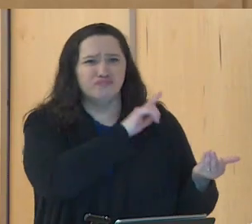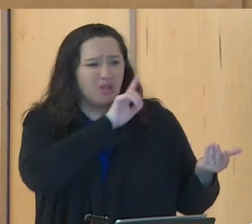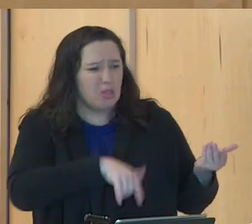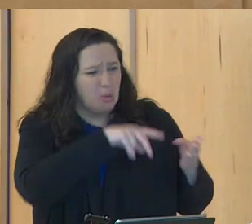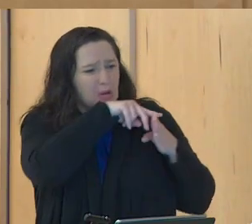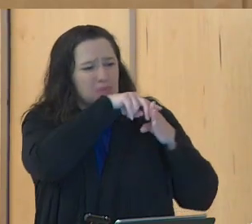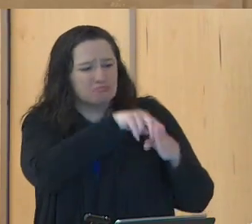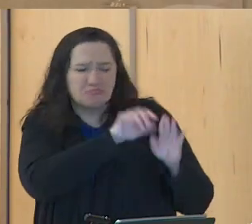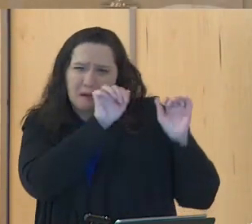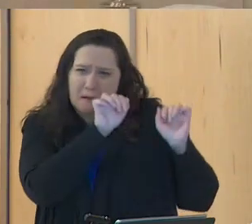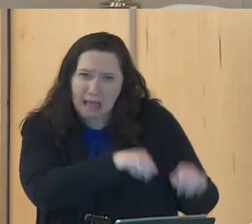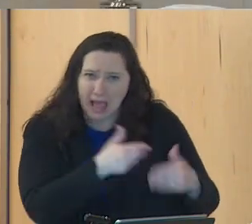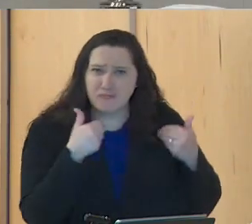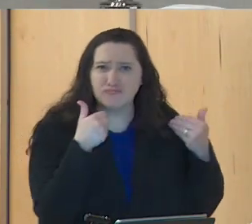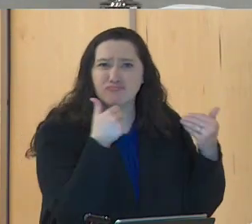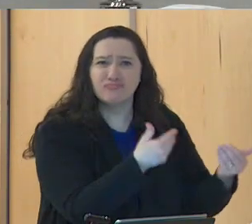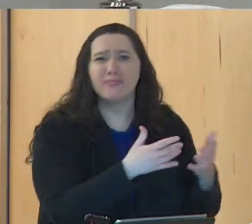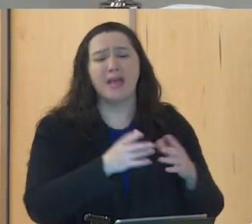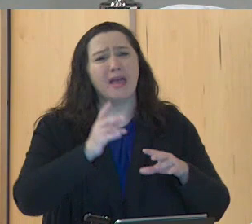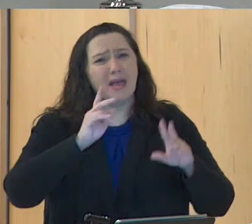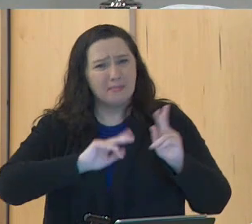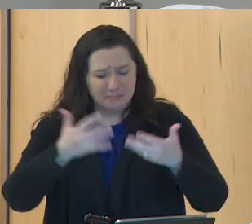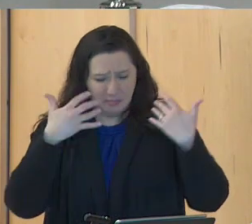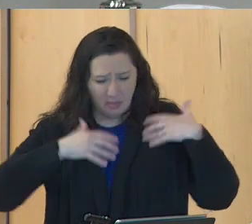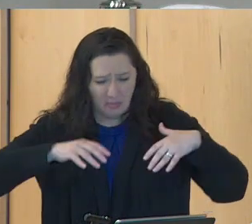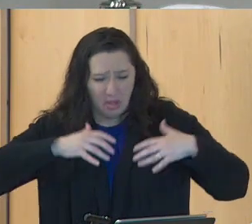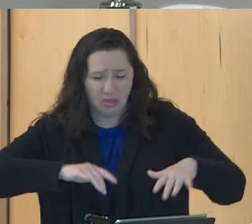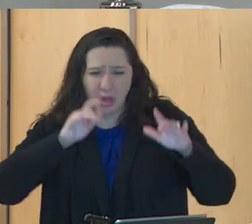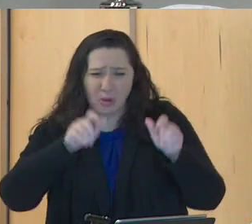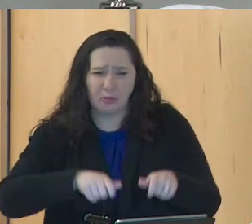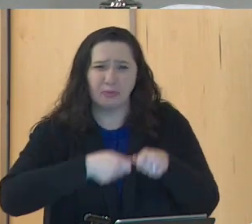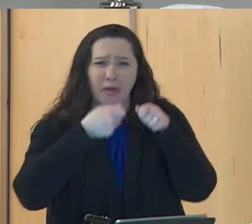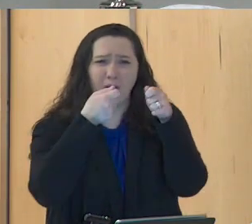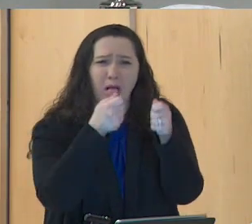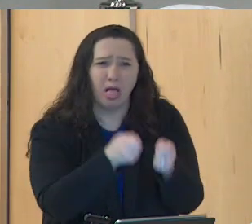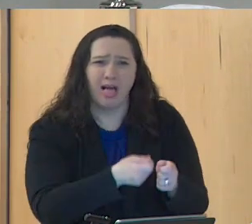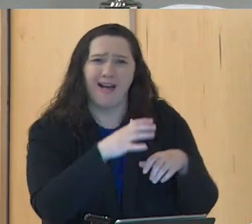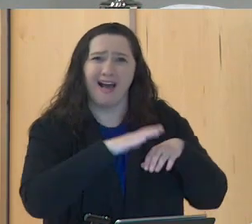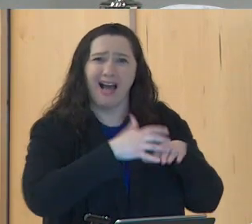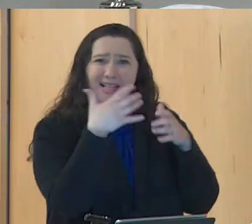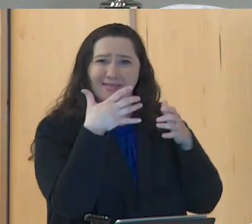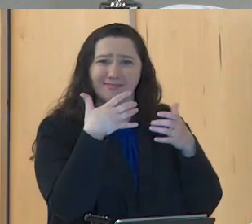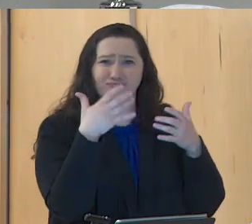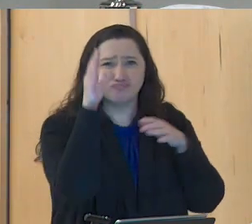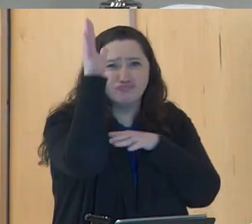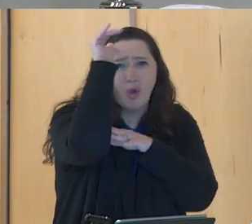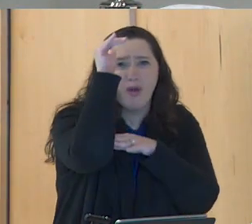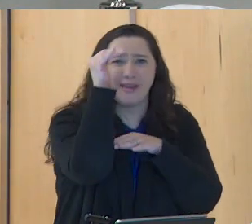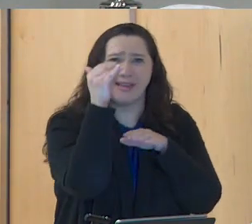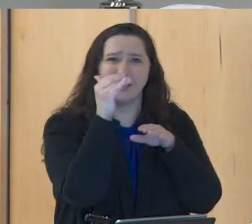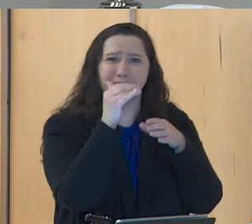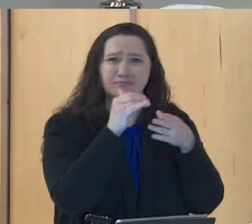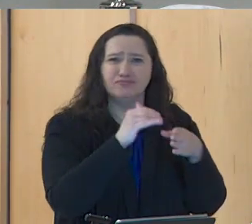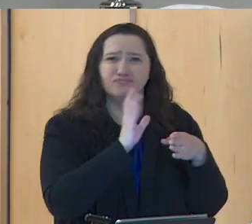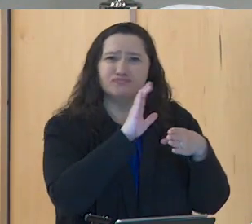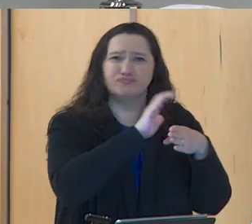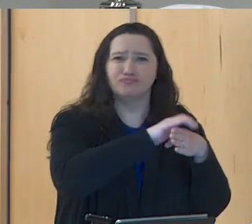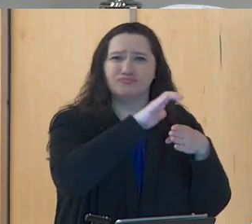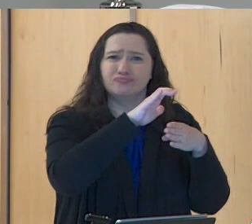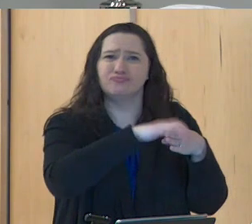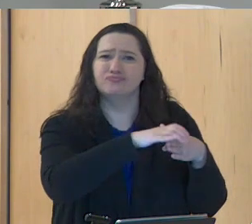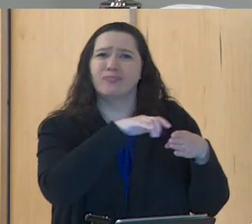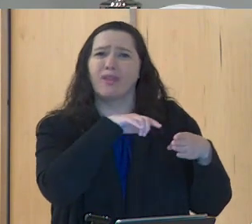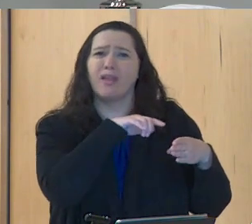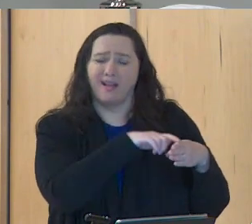People were generous with their coats as they placed them on the donkey on which Jesus would ride, and when they threw